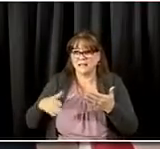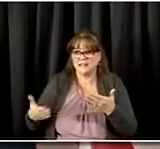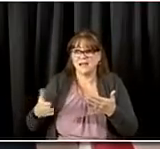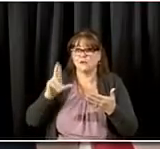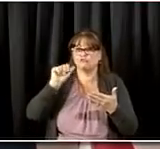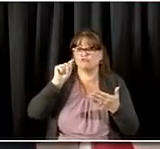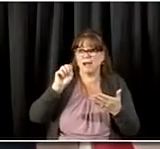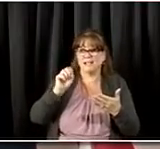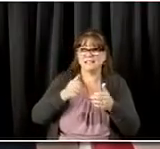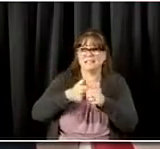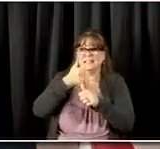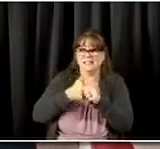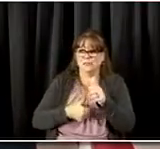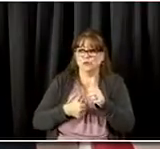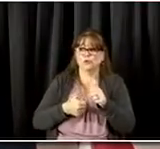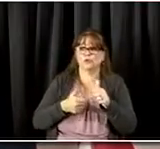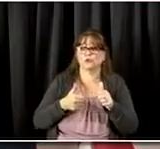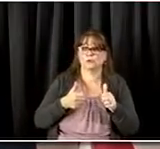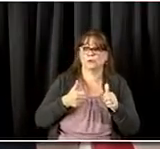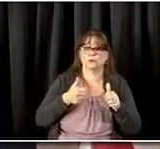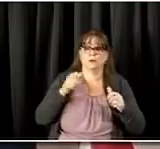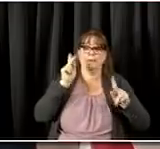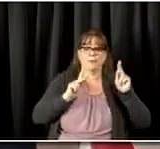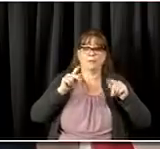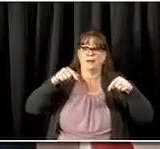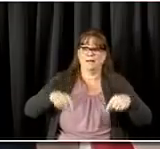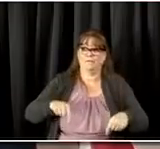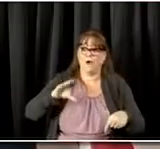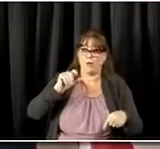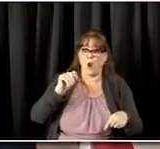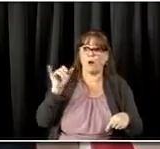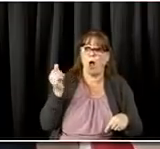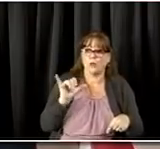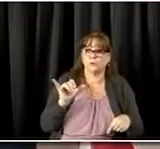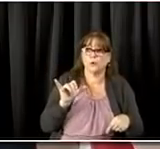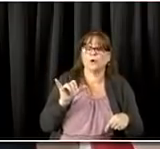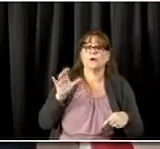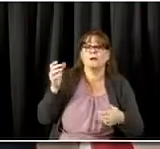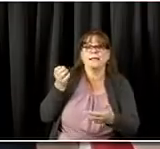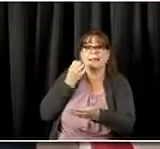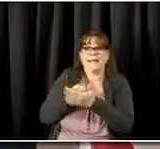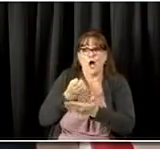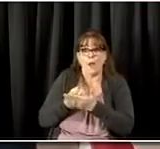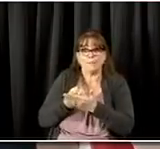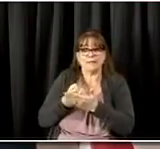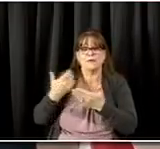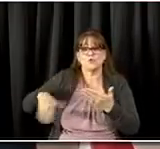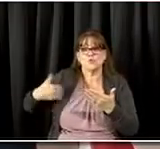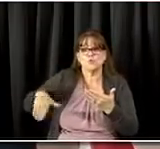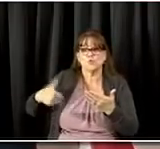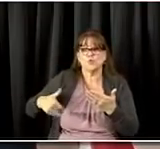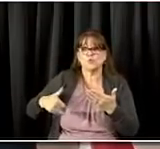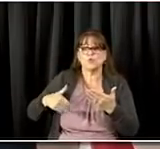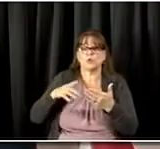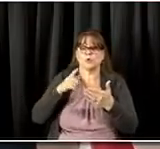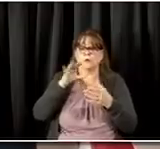every nation. Greater economic interruptions because of the failure to deal with this on the front end and the failure to deal with it